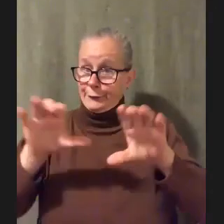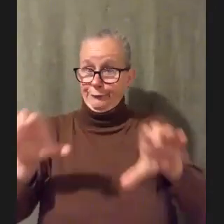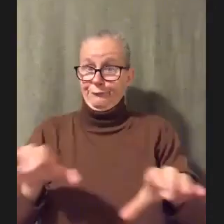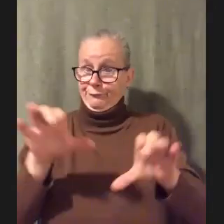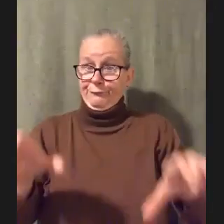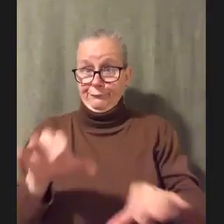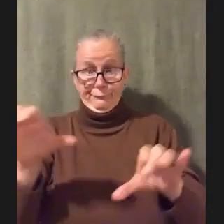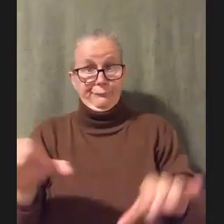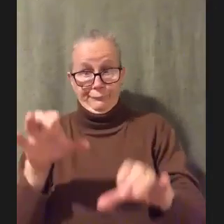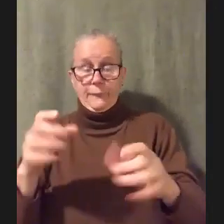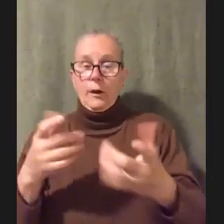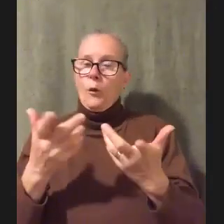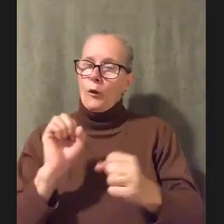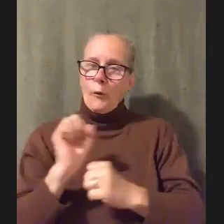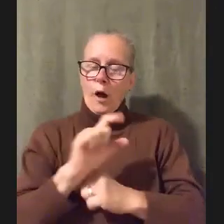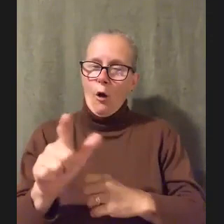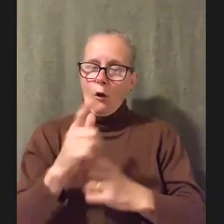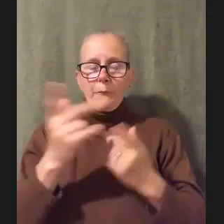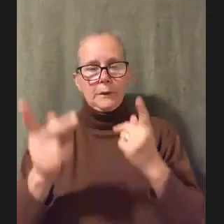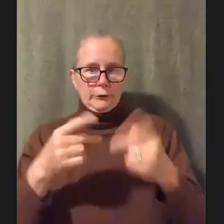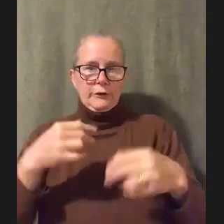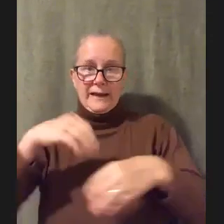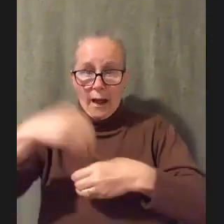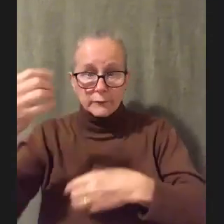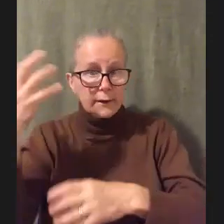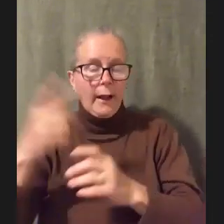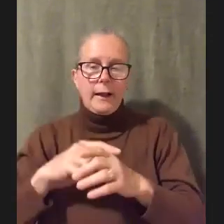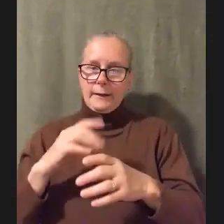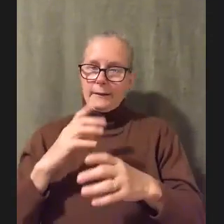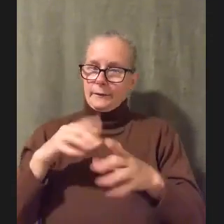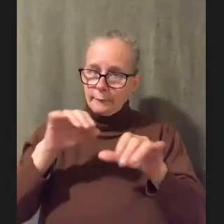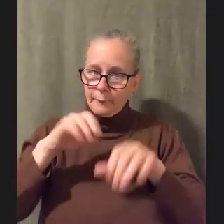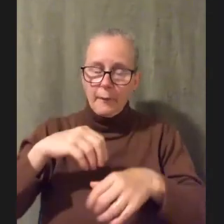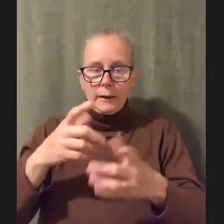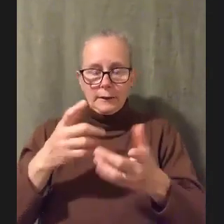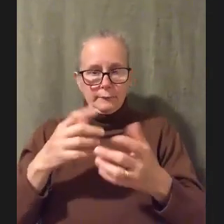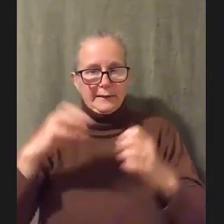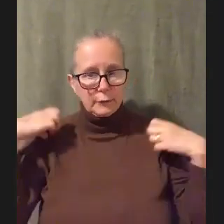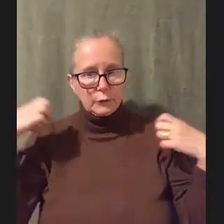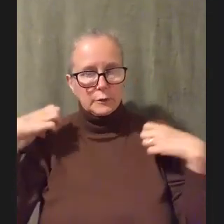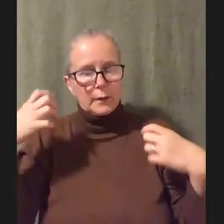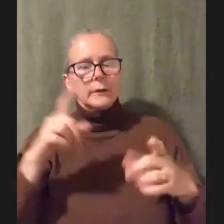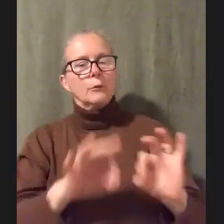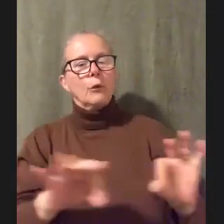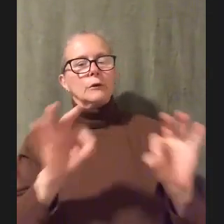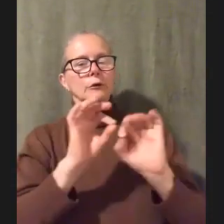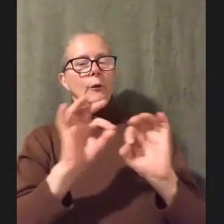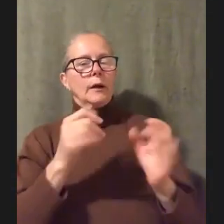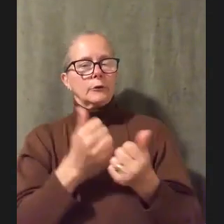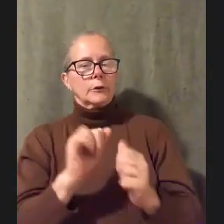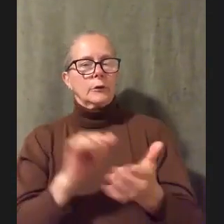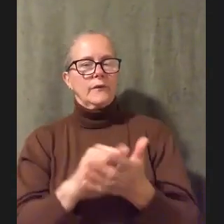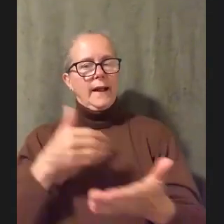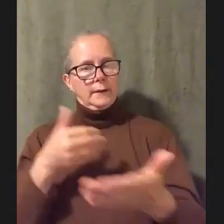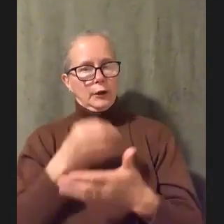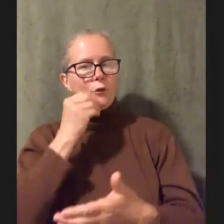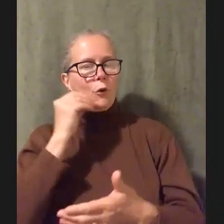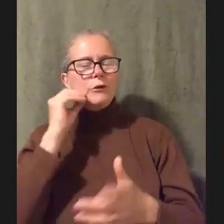of us want you to be able to recreate and get outside and spend time outside. But it's really important to try to do that near home, do that